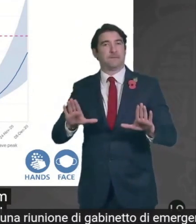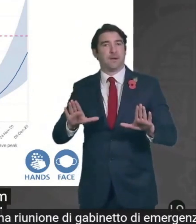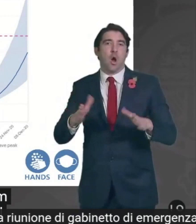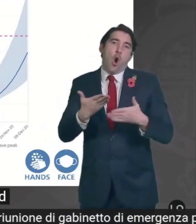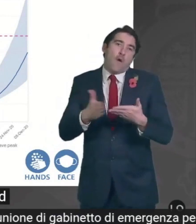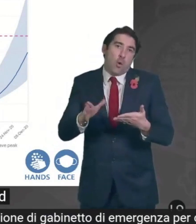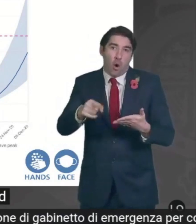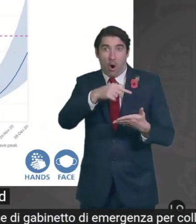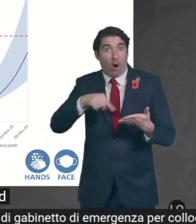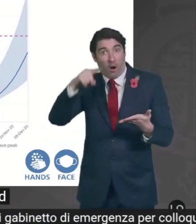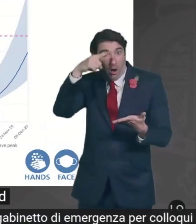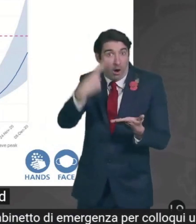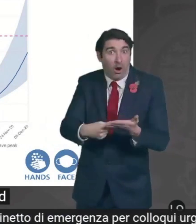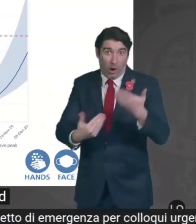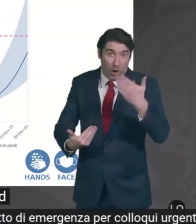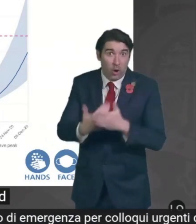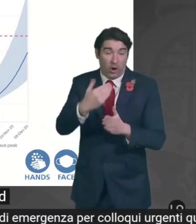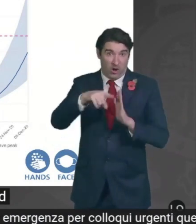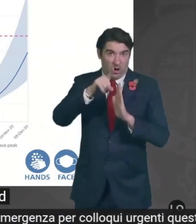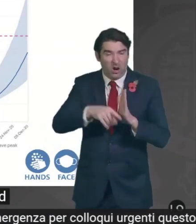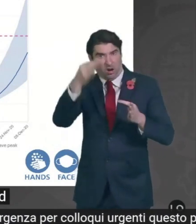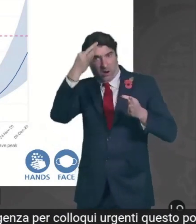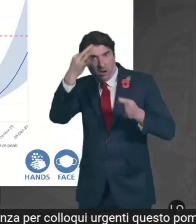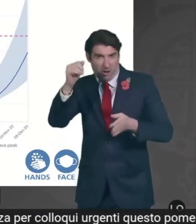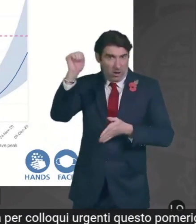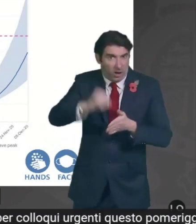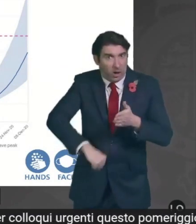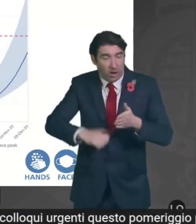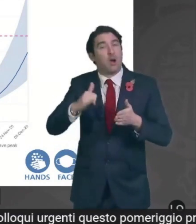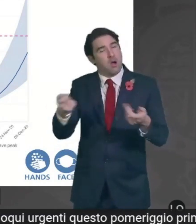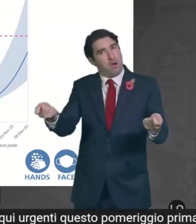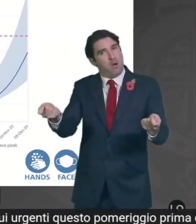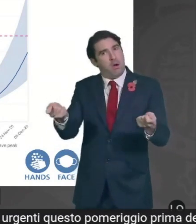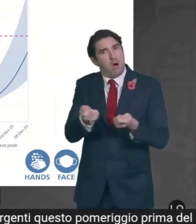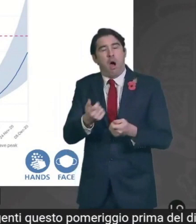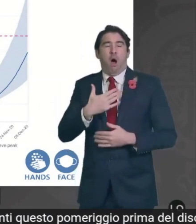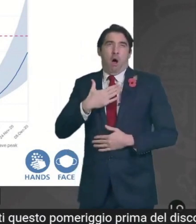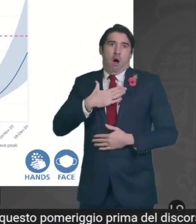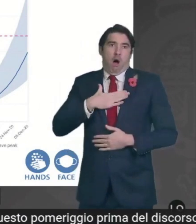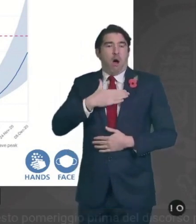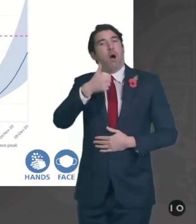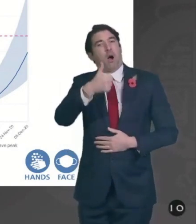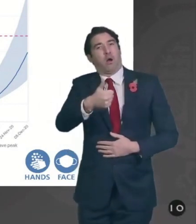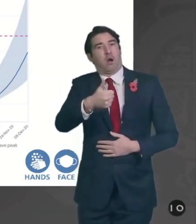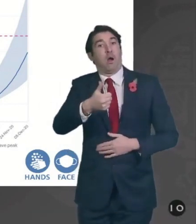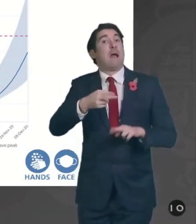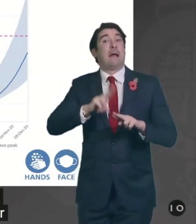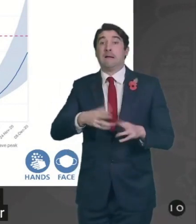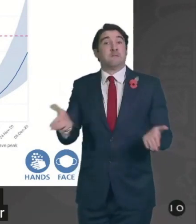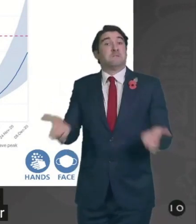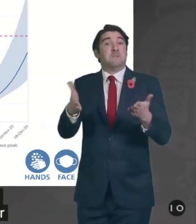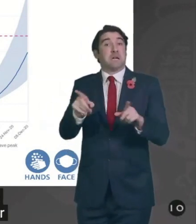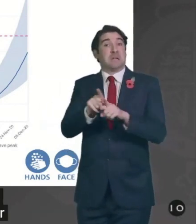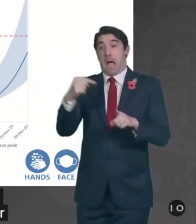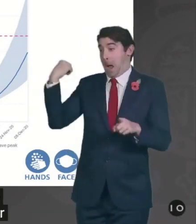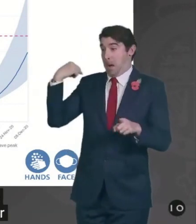on the current trajectory, that is what is thought to be the prediction for deaths over the next 6 weeks.